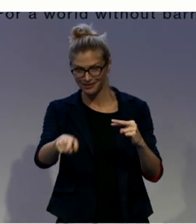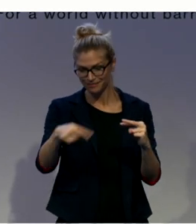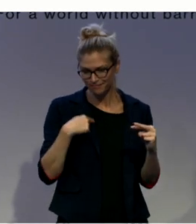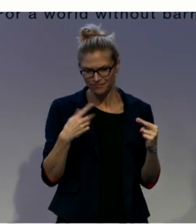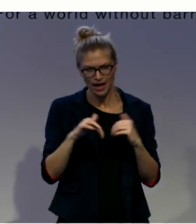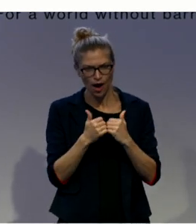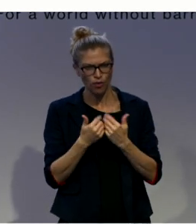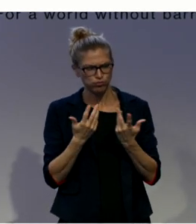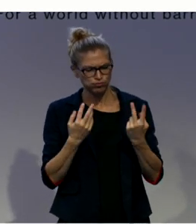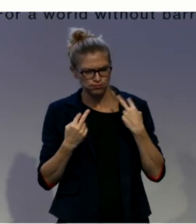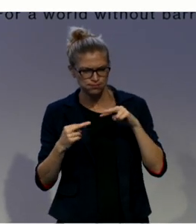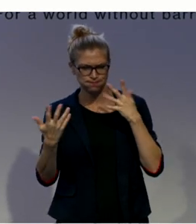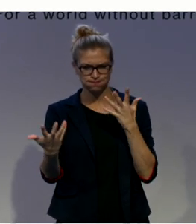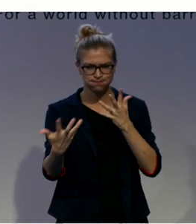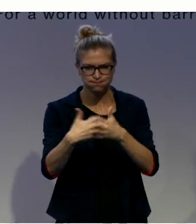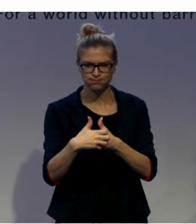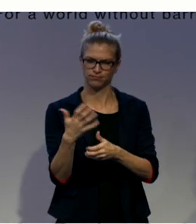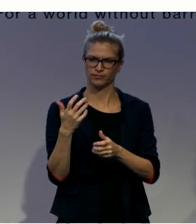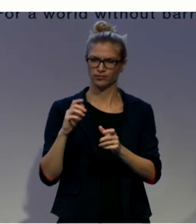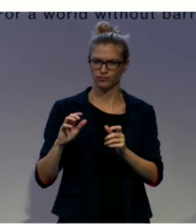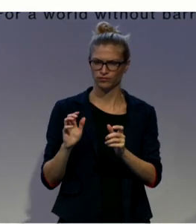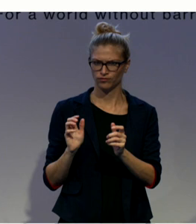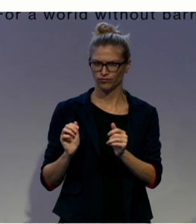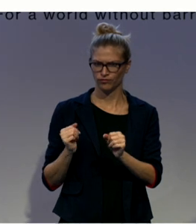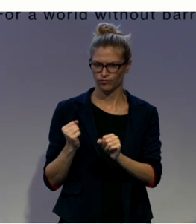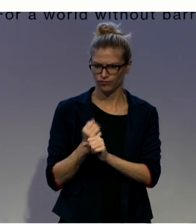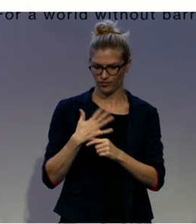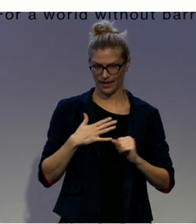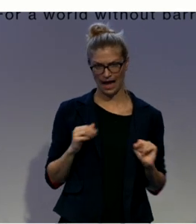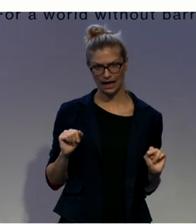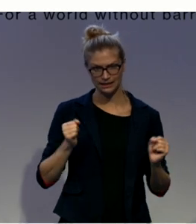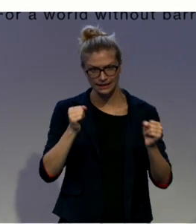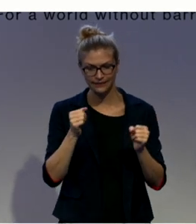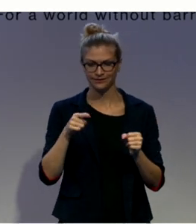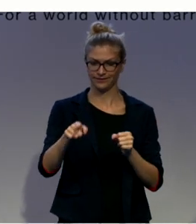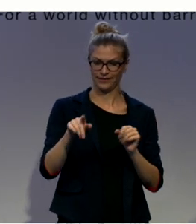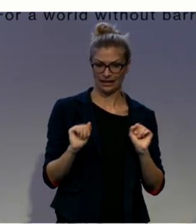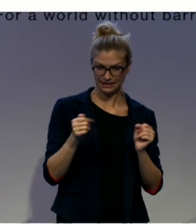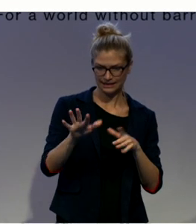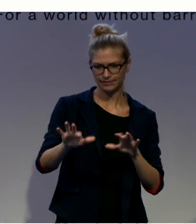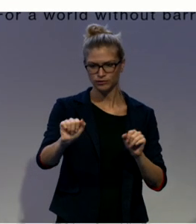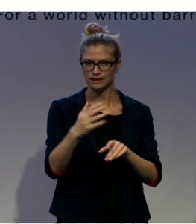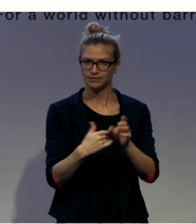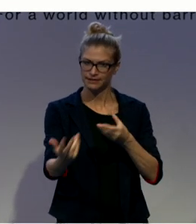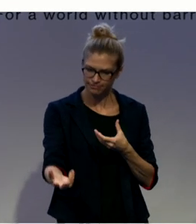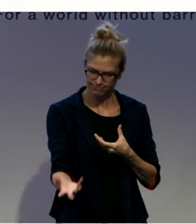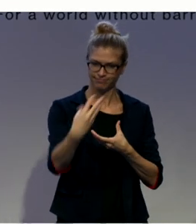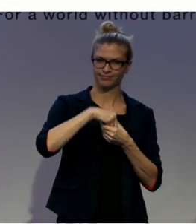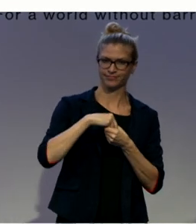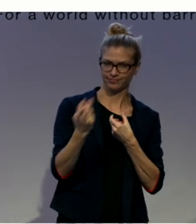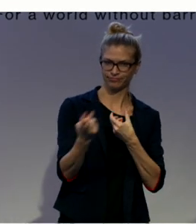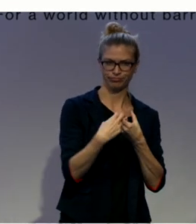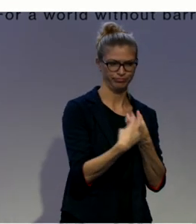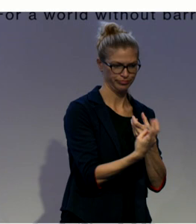disability as the main activity to negotiate with the government.